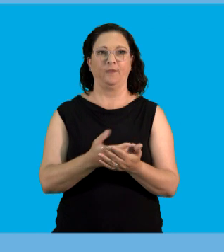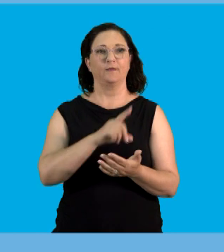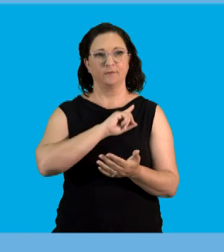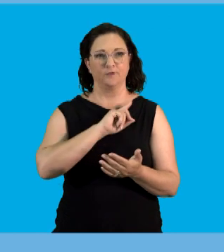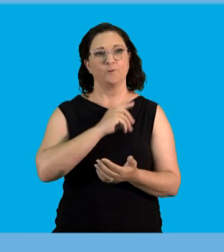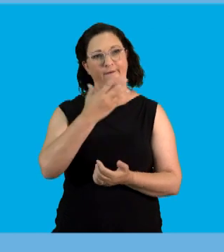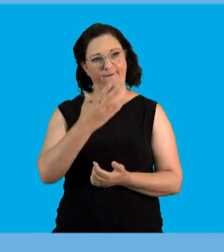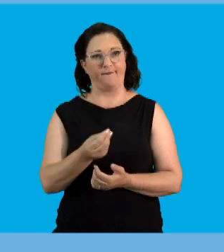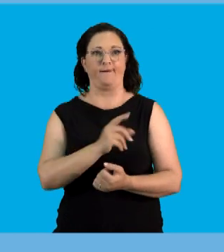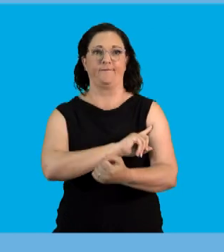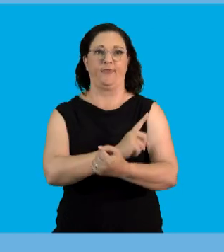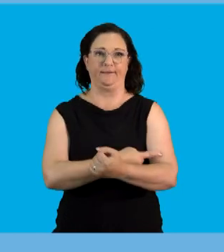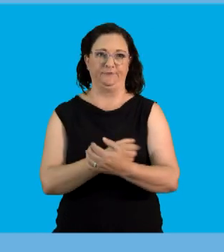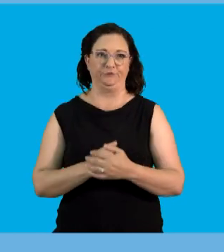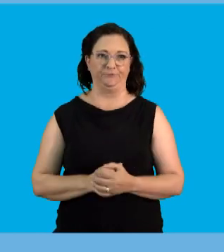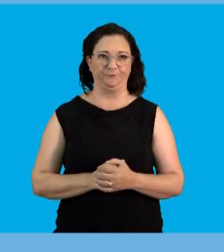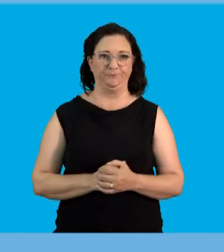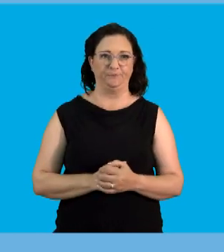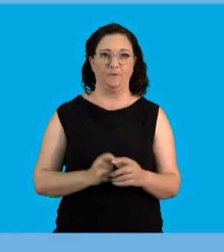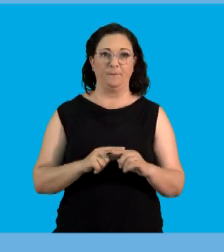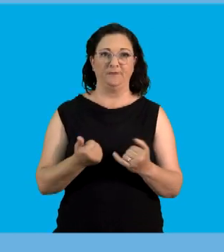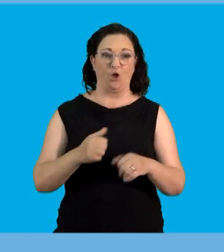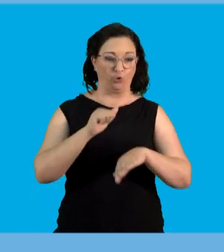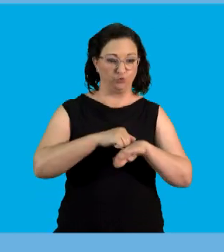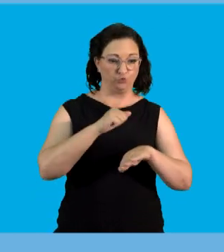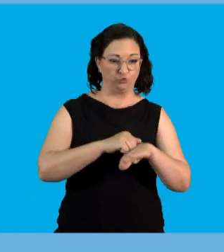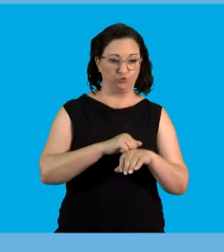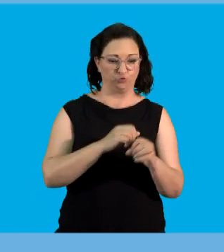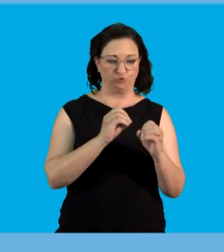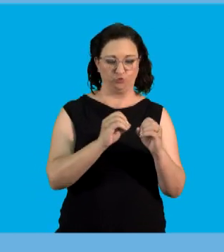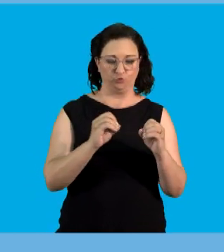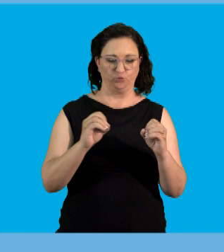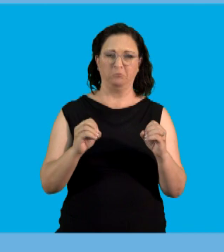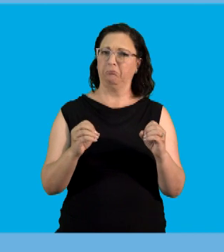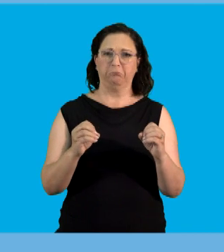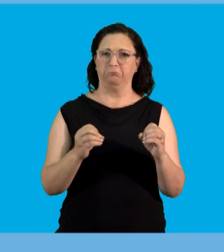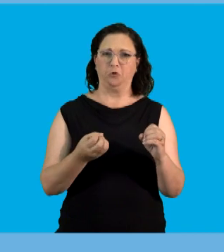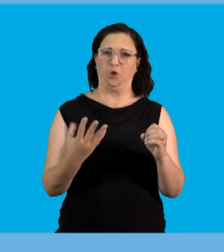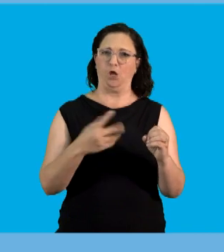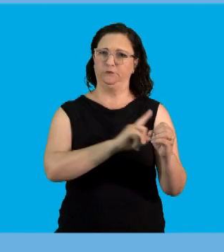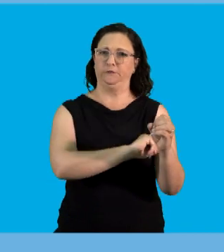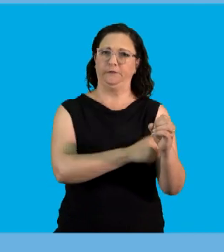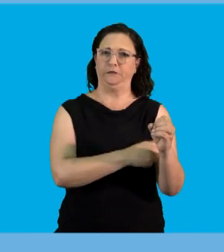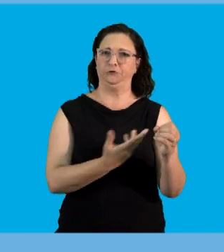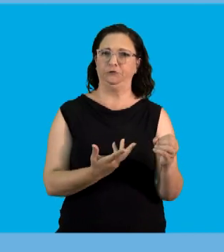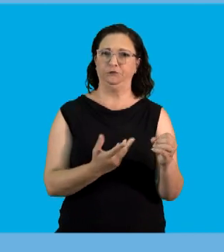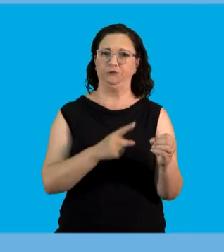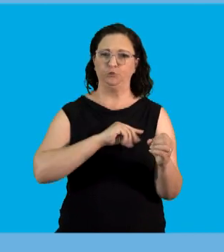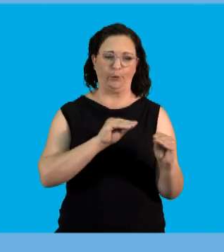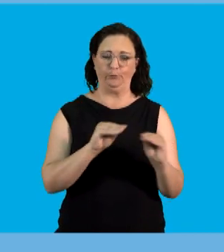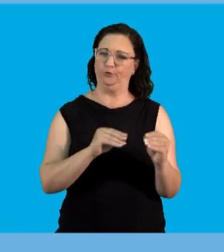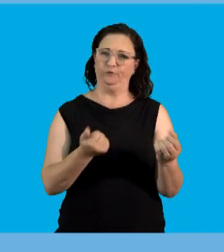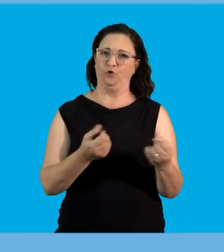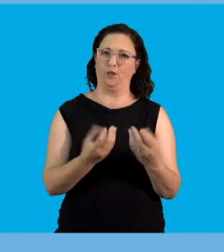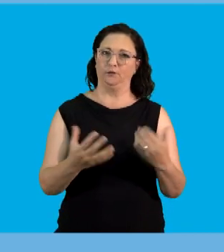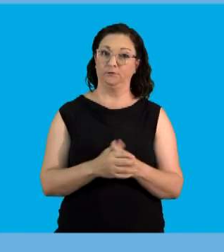have kinetic energy. And then particles in a solid, they have the least amount of energy, while the